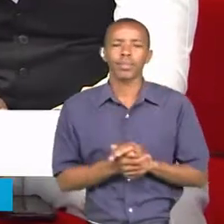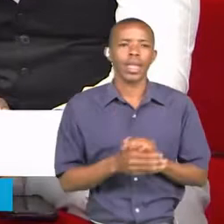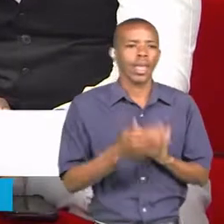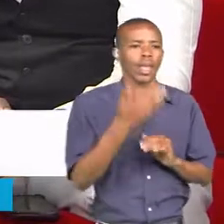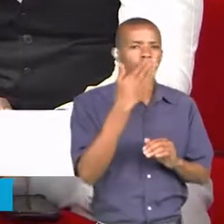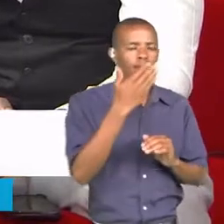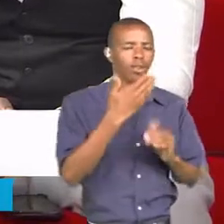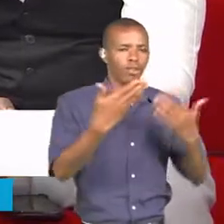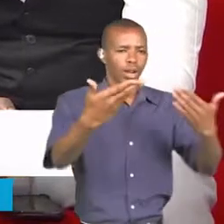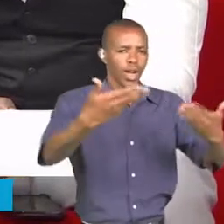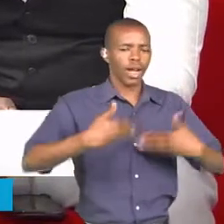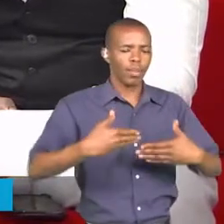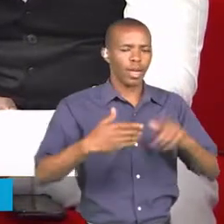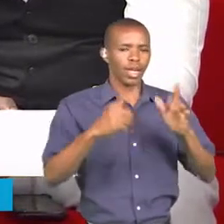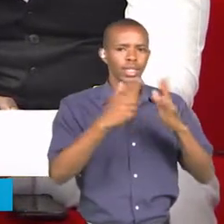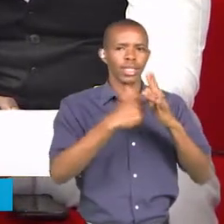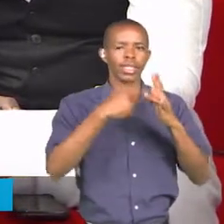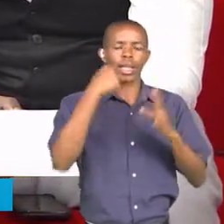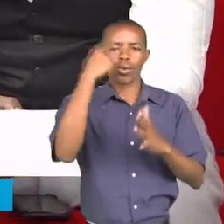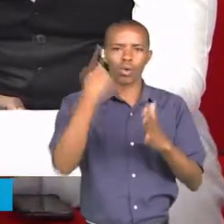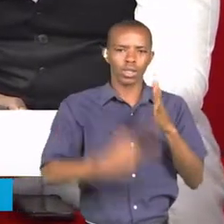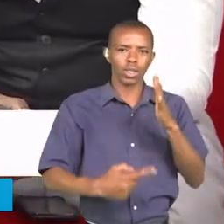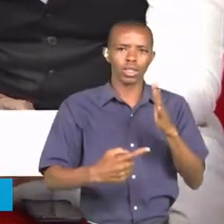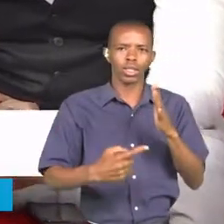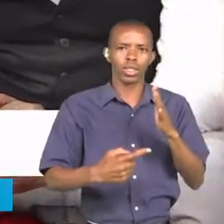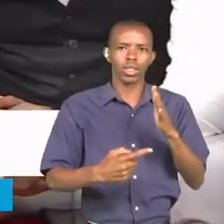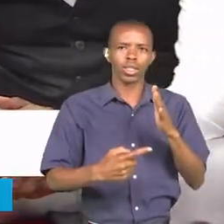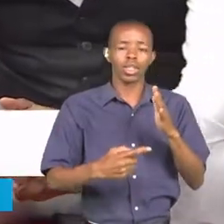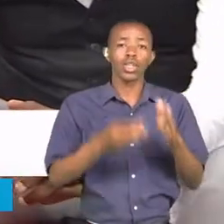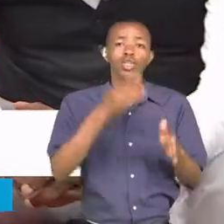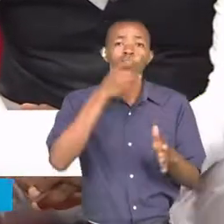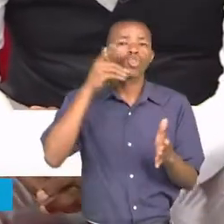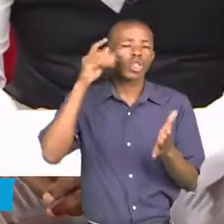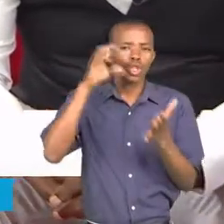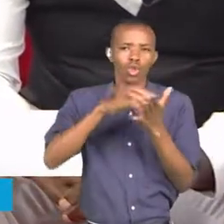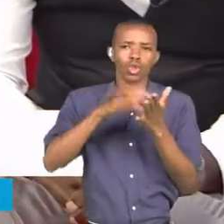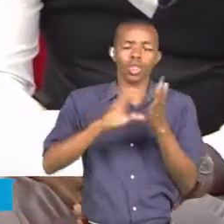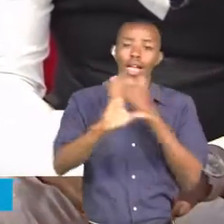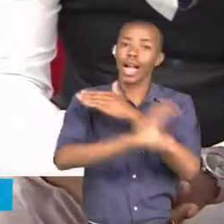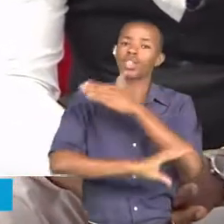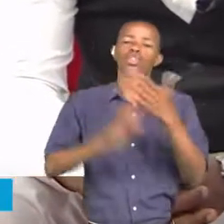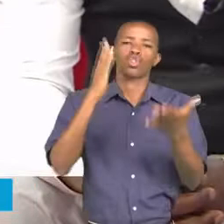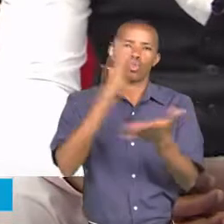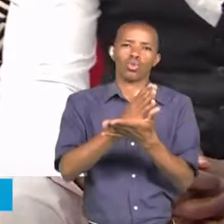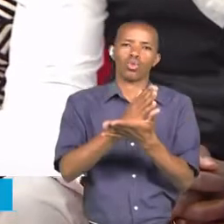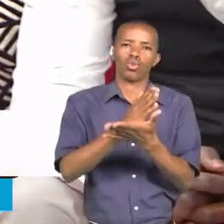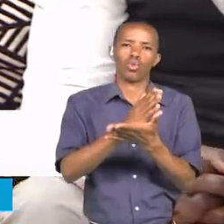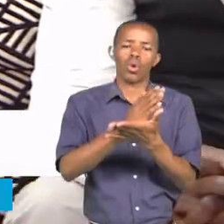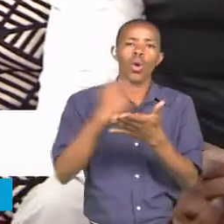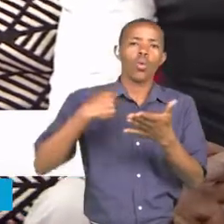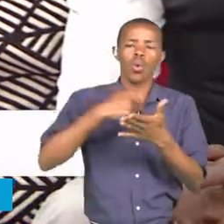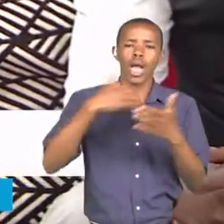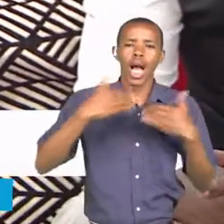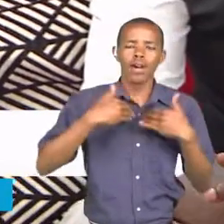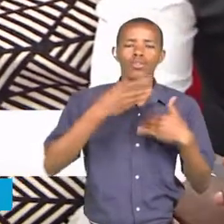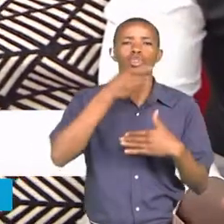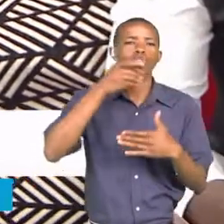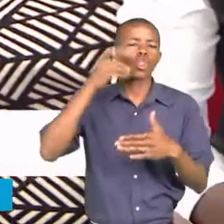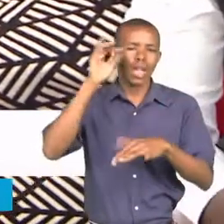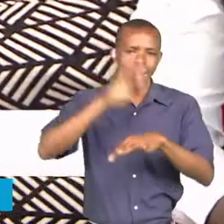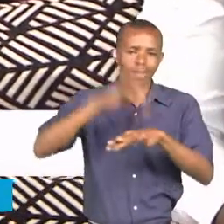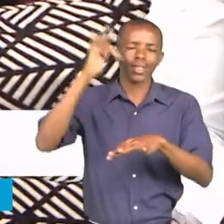Thank you for having me. So I'll start by saying that the drought situation in the country is real. We have a drought that has